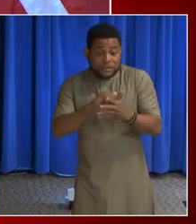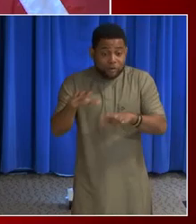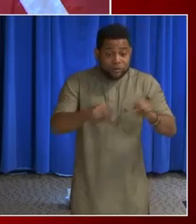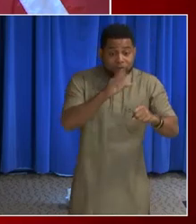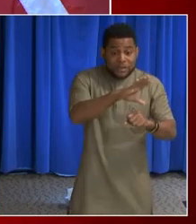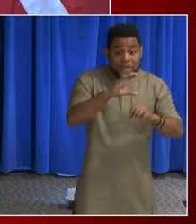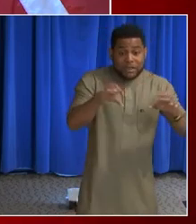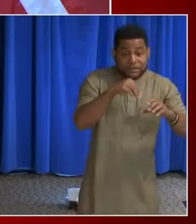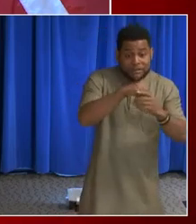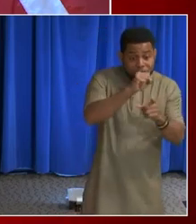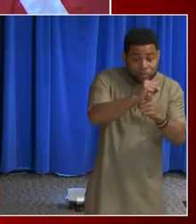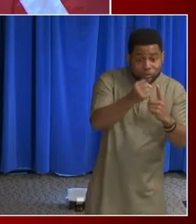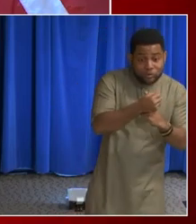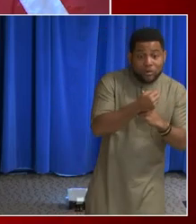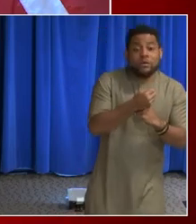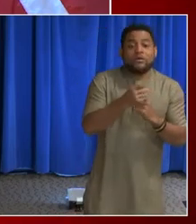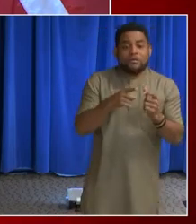cases.